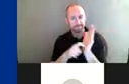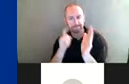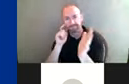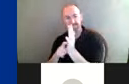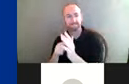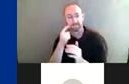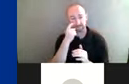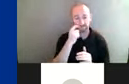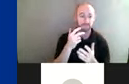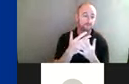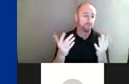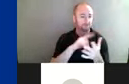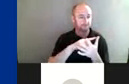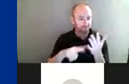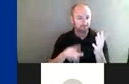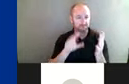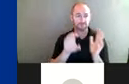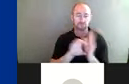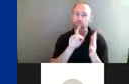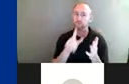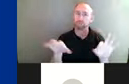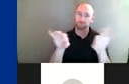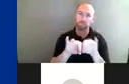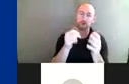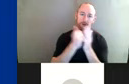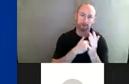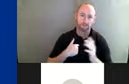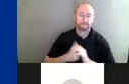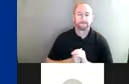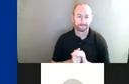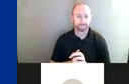LIDAR derivatives and aerial imagery was really instrumental in this part of the project.